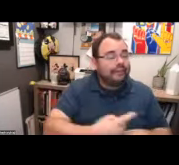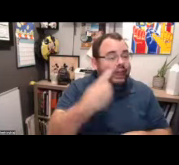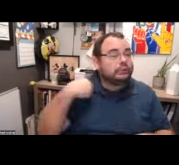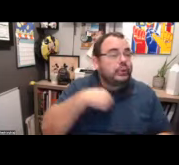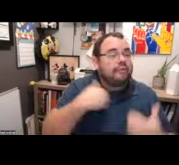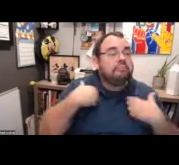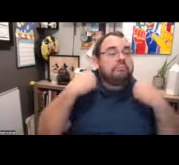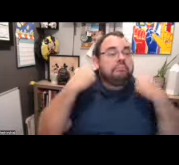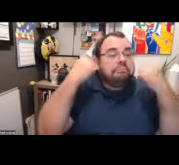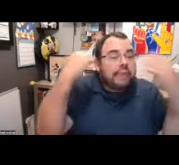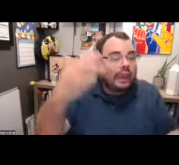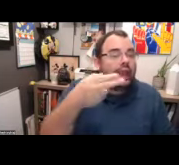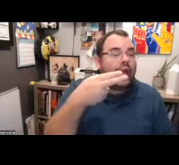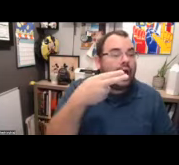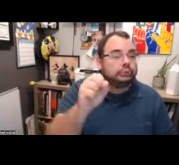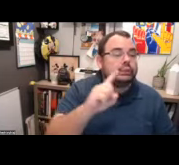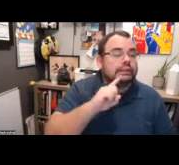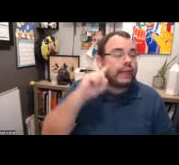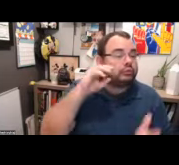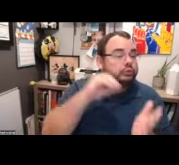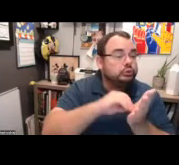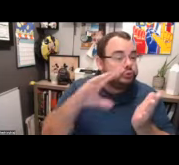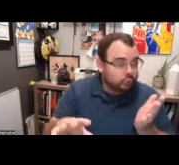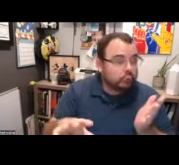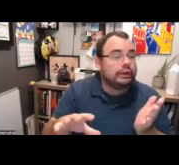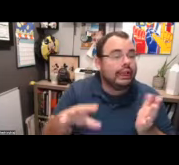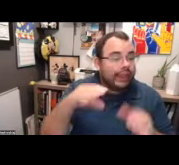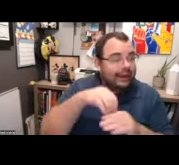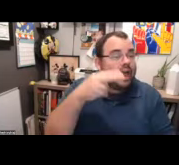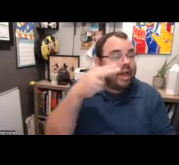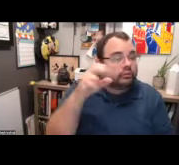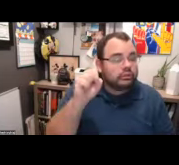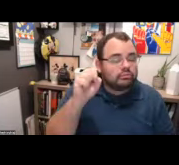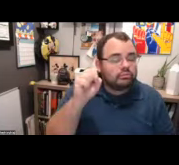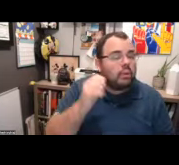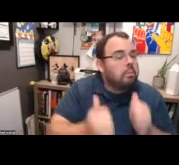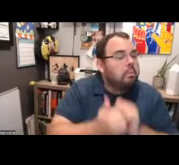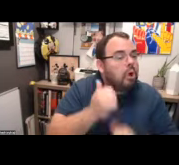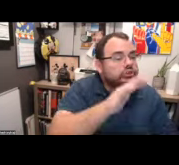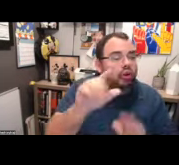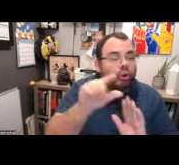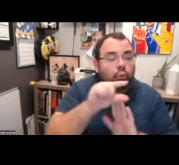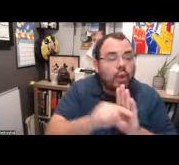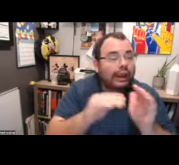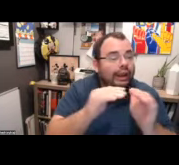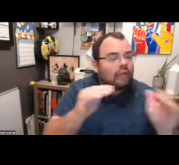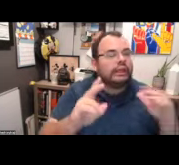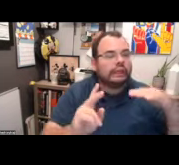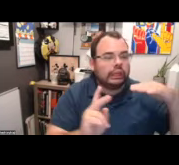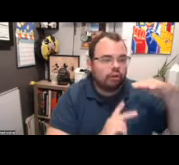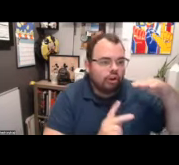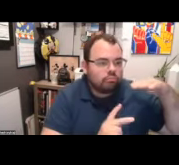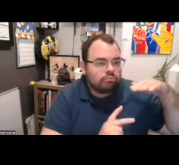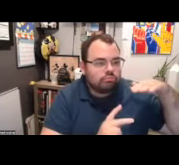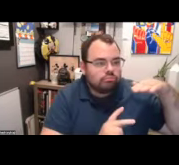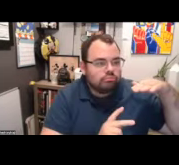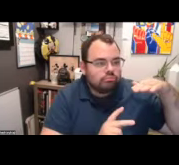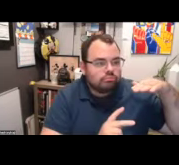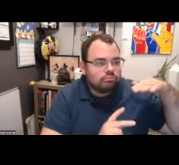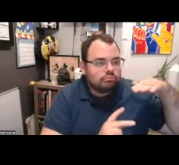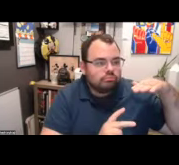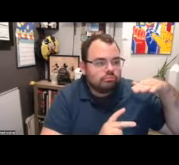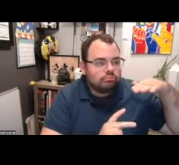behind. And nowadays, we have so many high school deaf students in high school. Most of them, their grade level